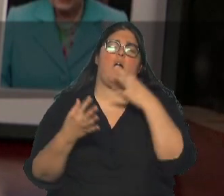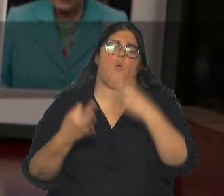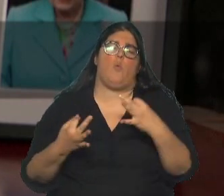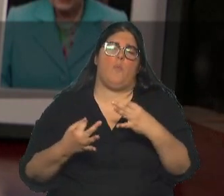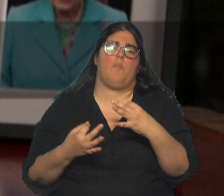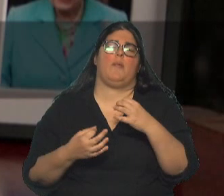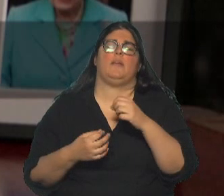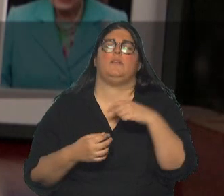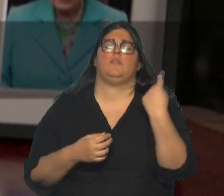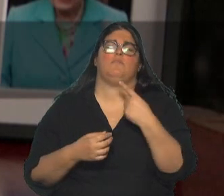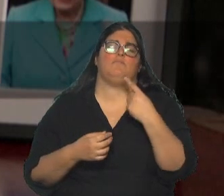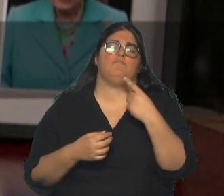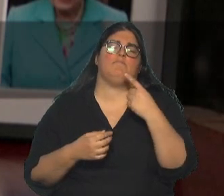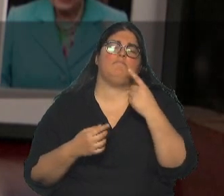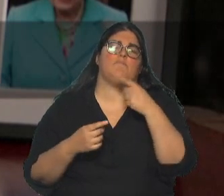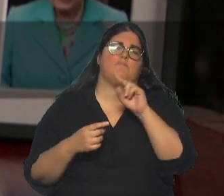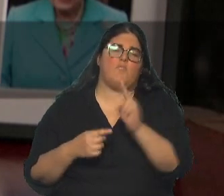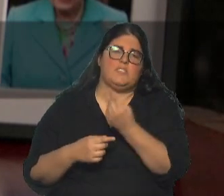most deeply in her passing.